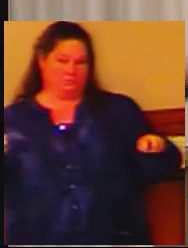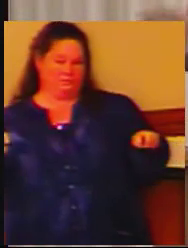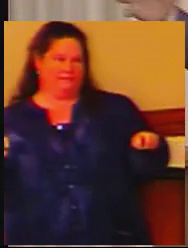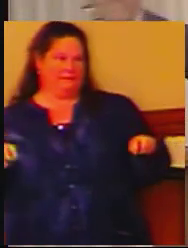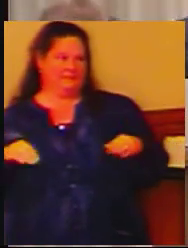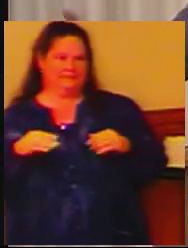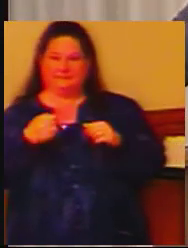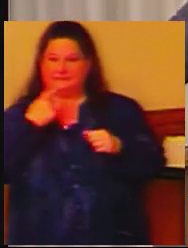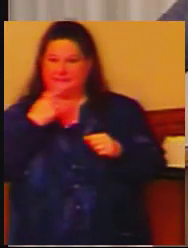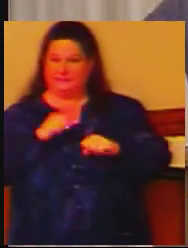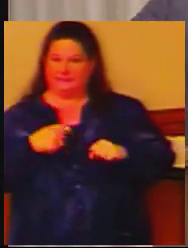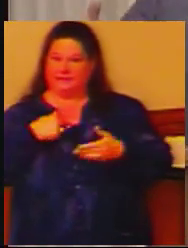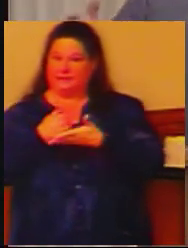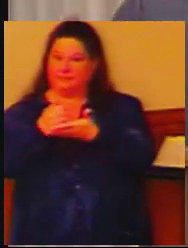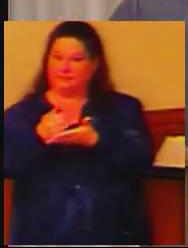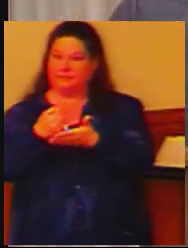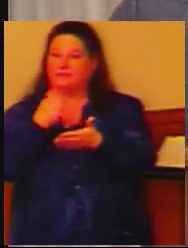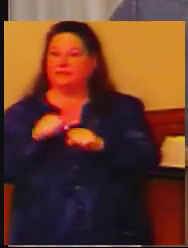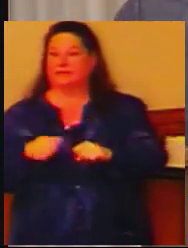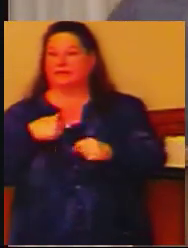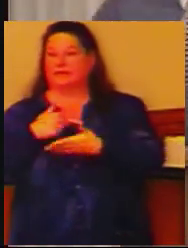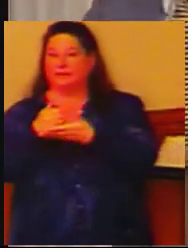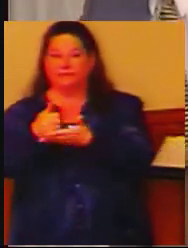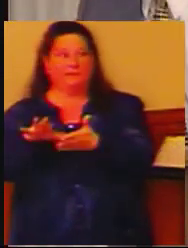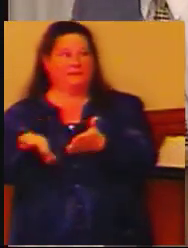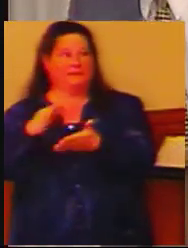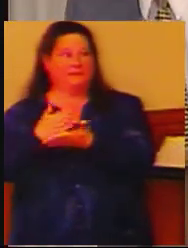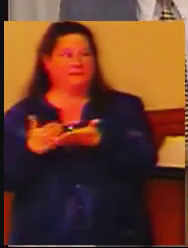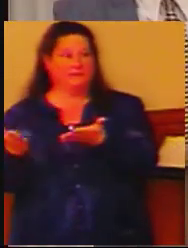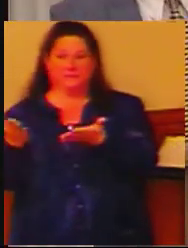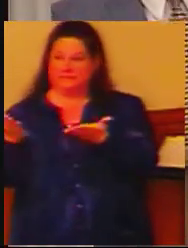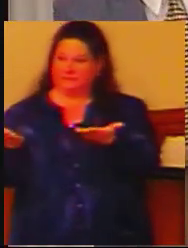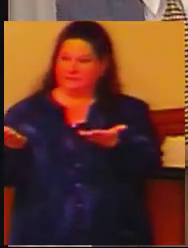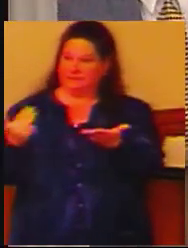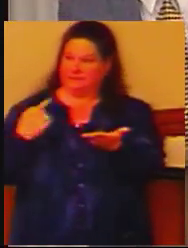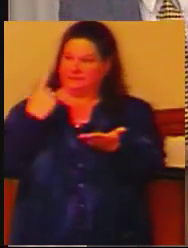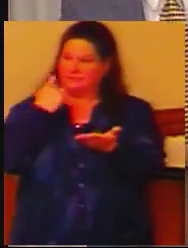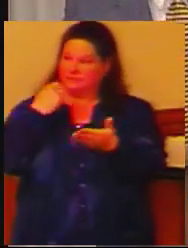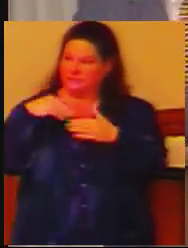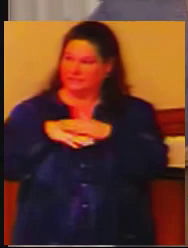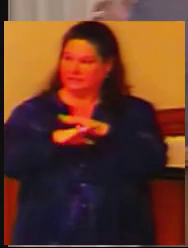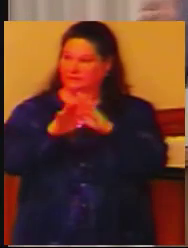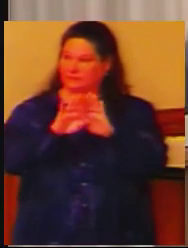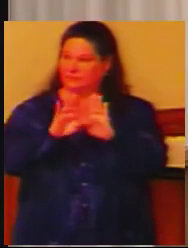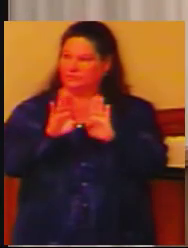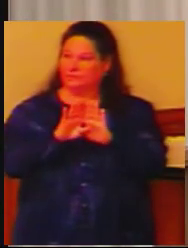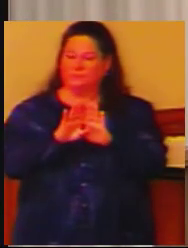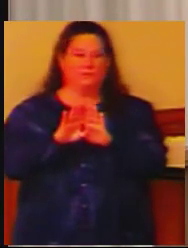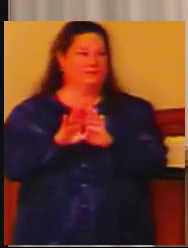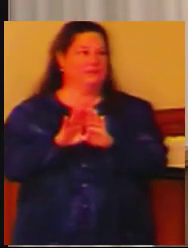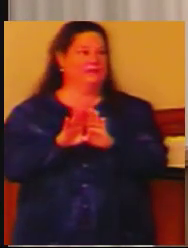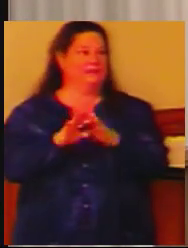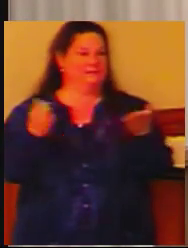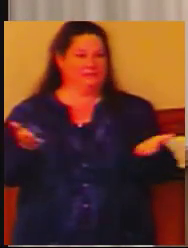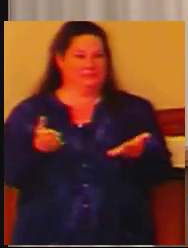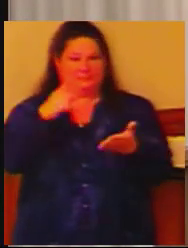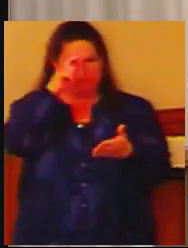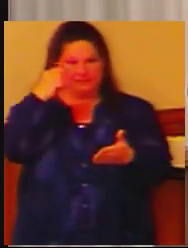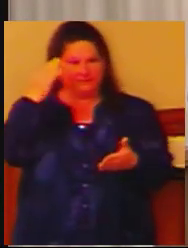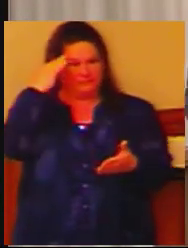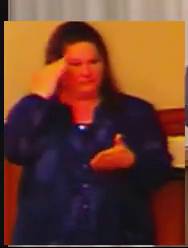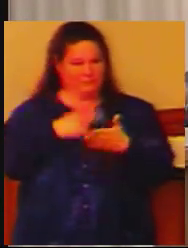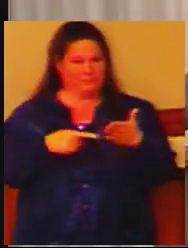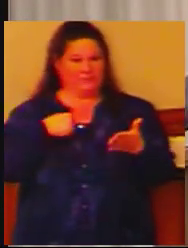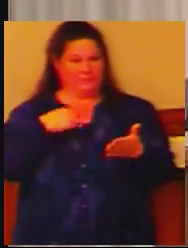store? First thing, can I help you find something? I'm going, I just got through the door. I'm in here because I know what I'm